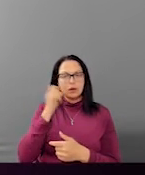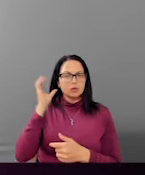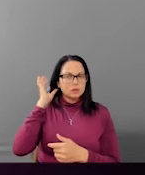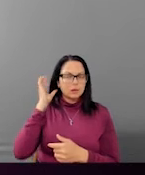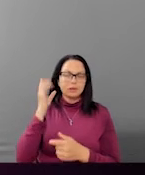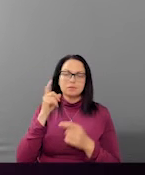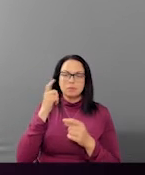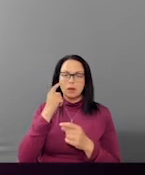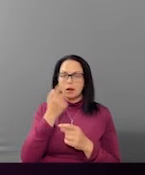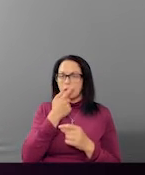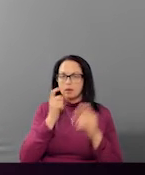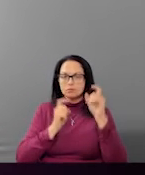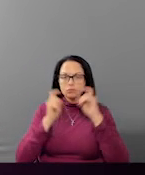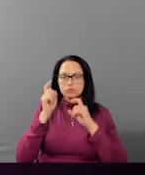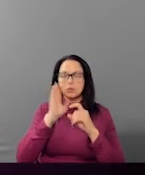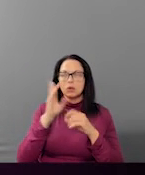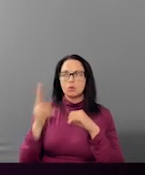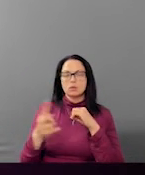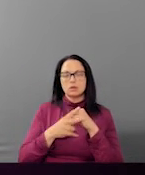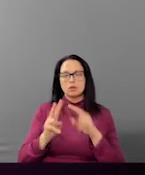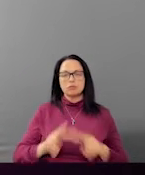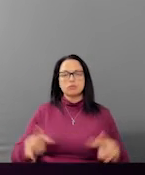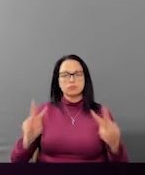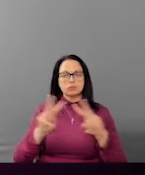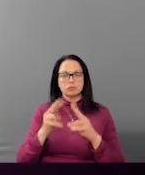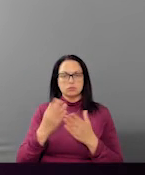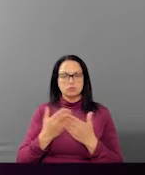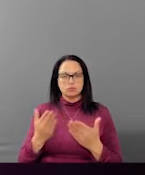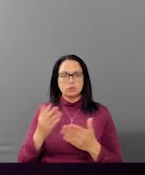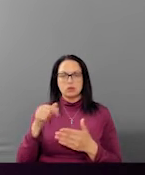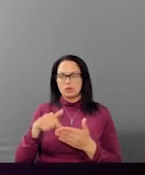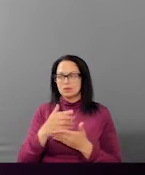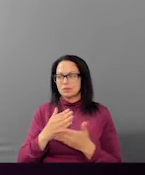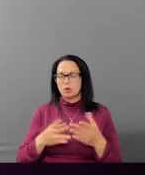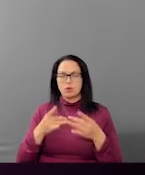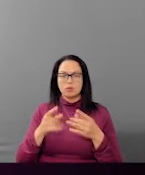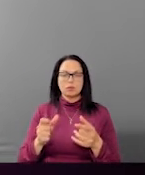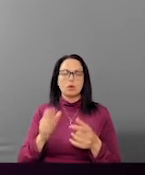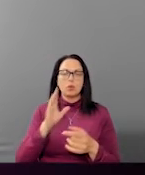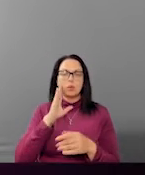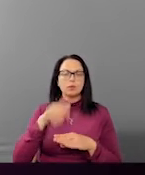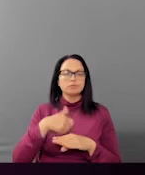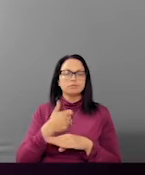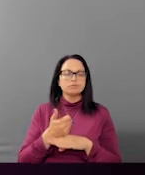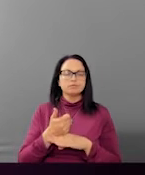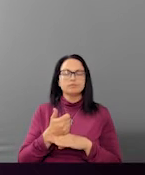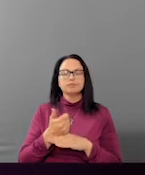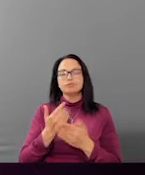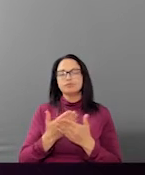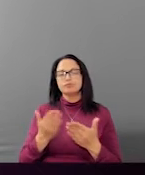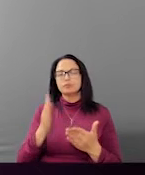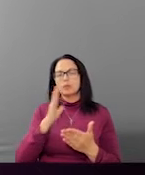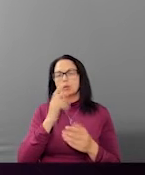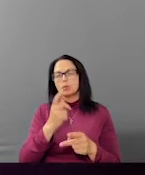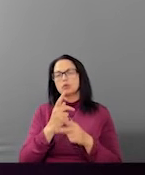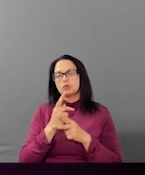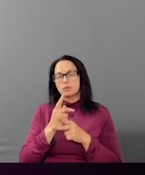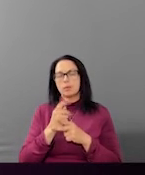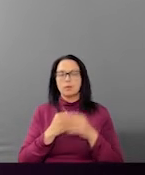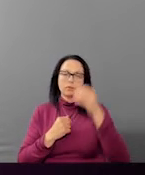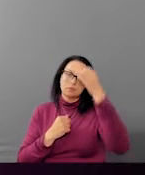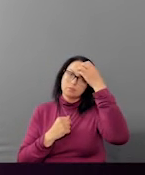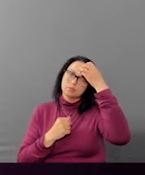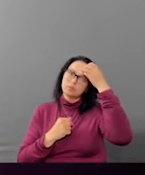expression, then we're going to save that value to our object. So this is the part of our resolver where we're constructing our objects, and then we're returning it back. So this part is